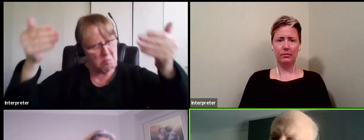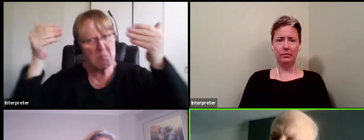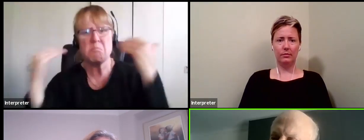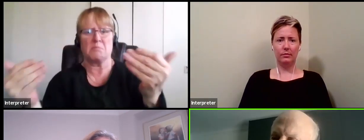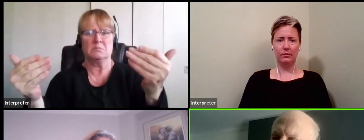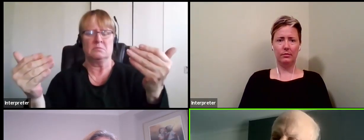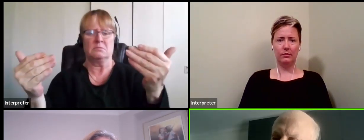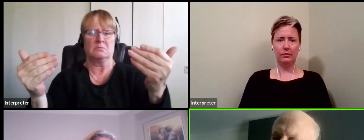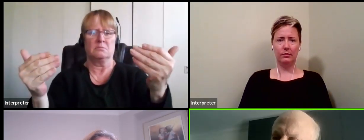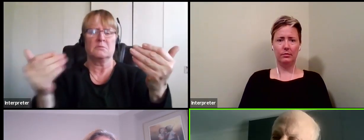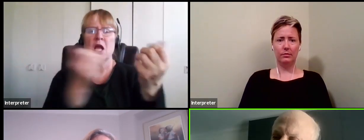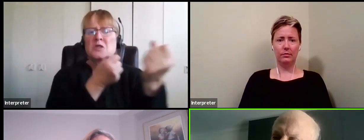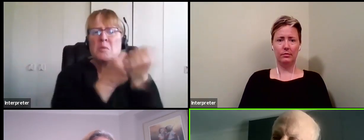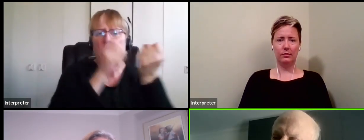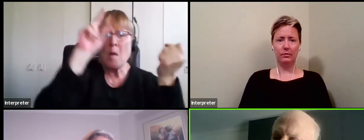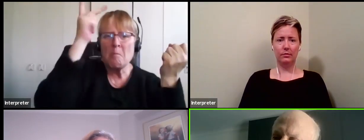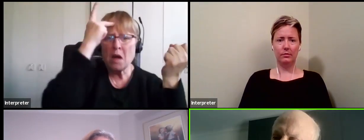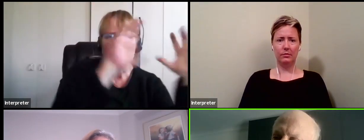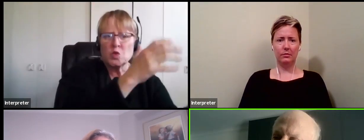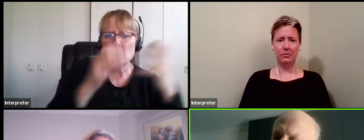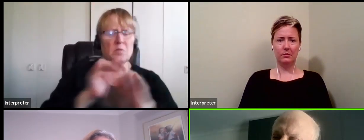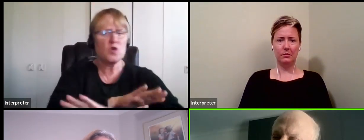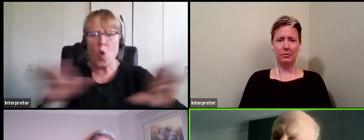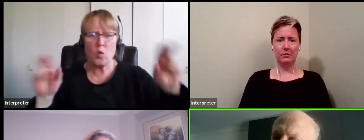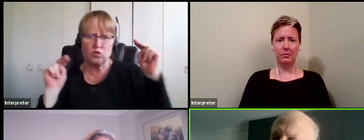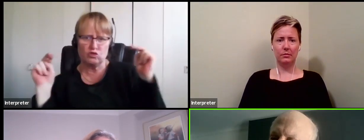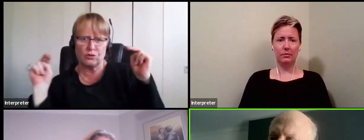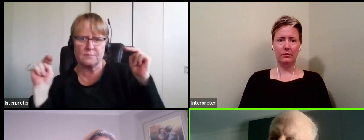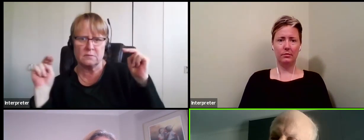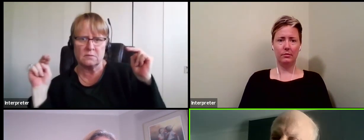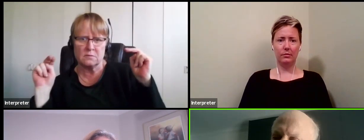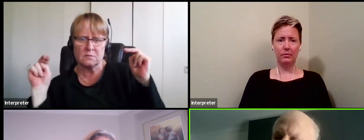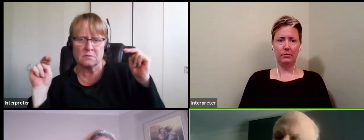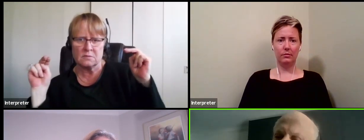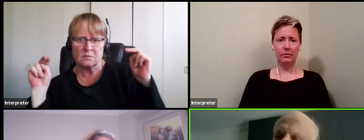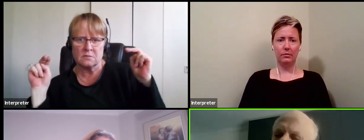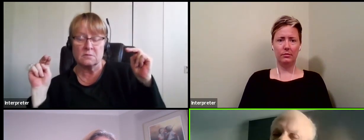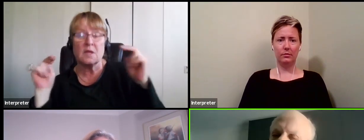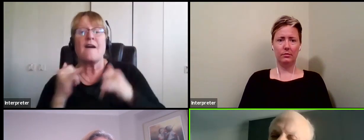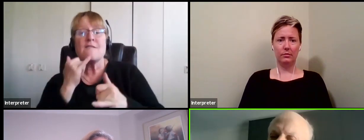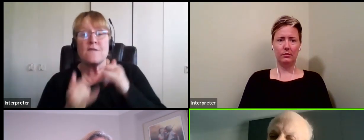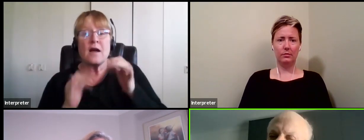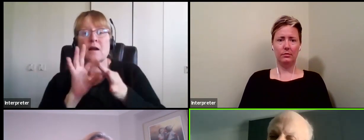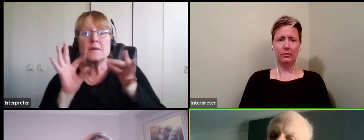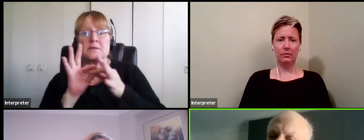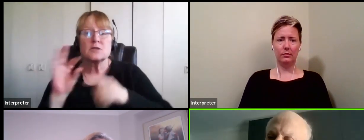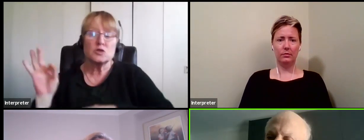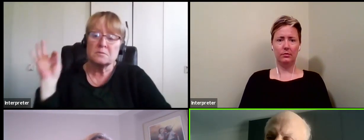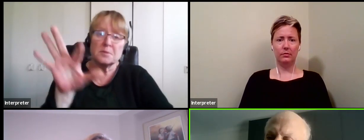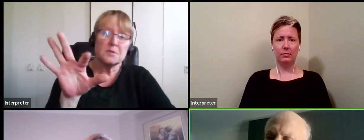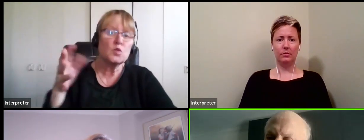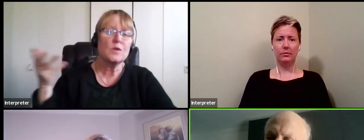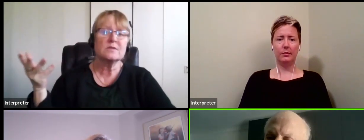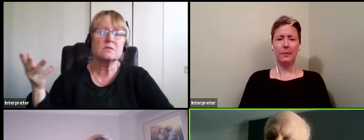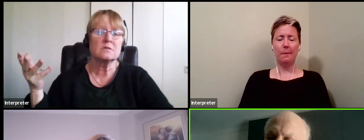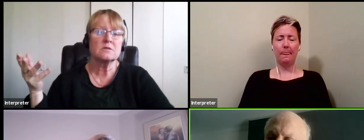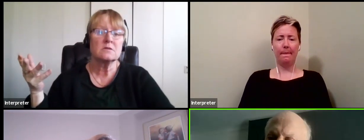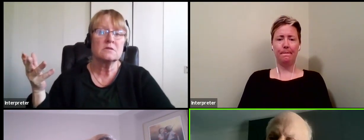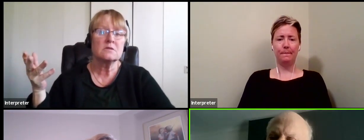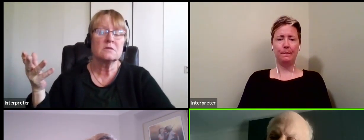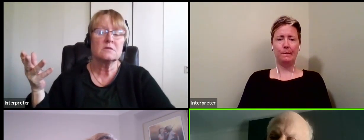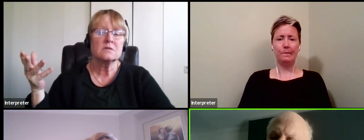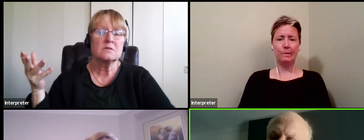not a partisan thing, it's a nonpartisan thing, and we've got to learn it. The final message I think we can learn from all of this is look at how the